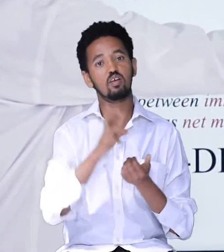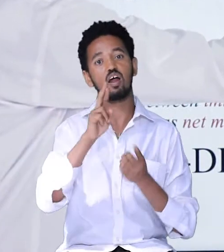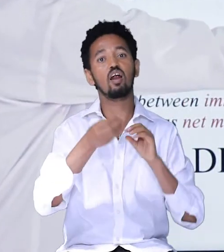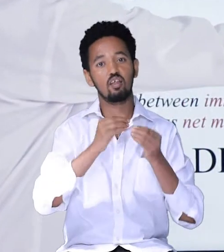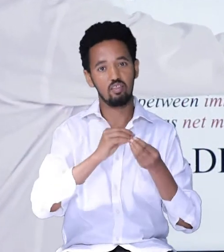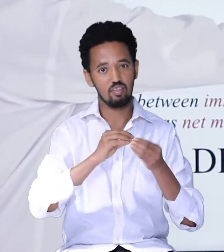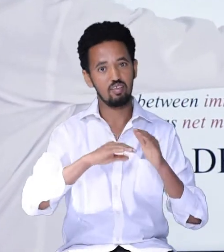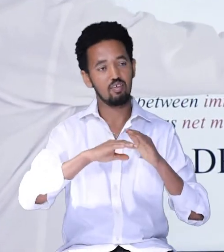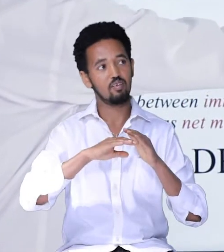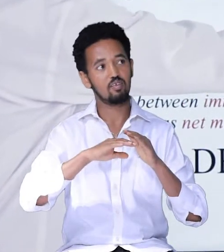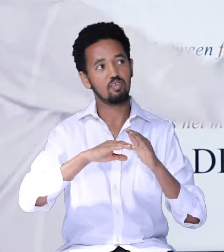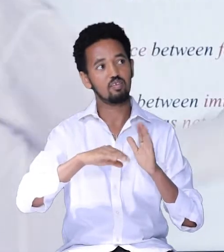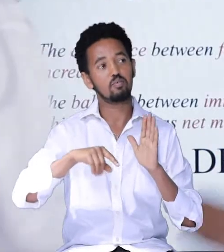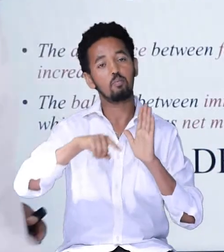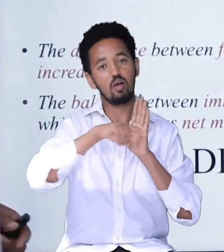minus death rate.